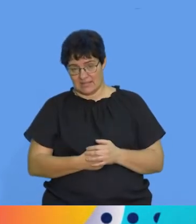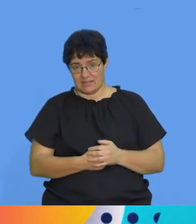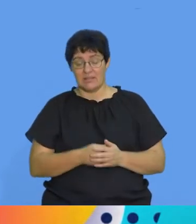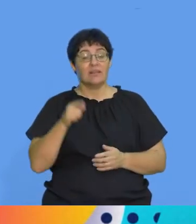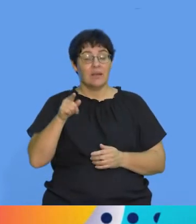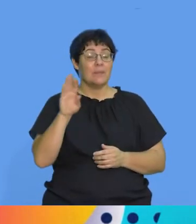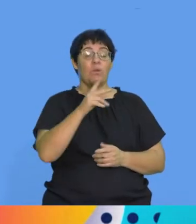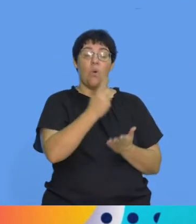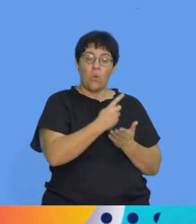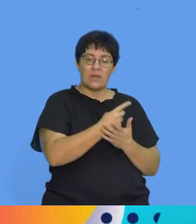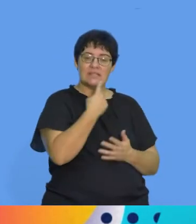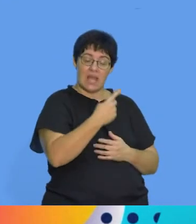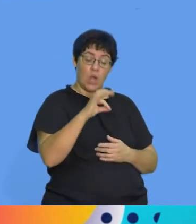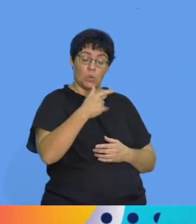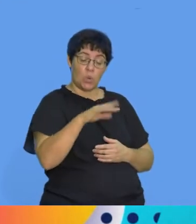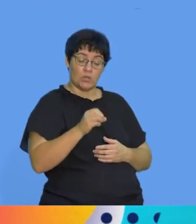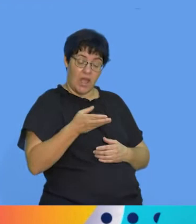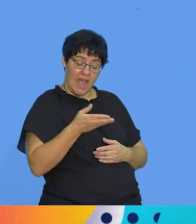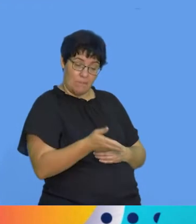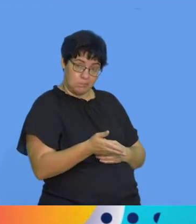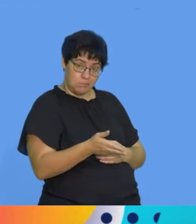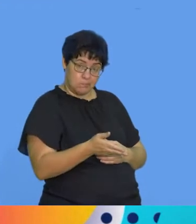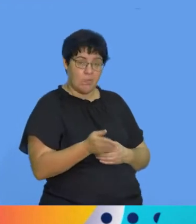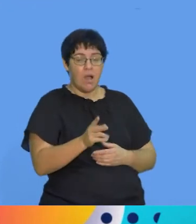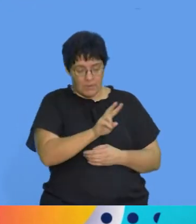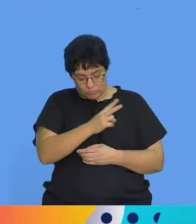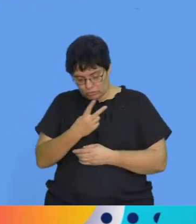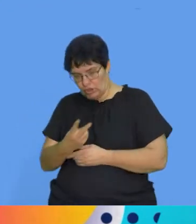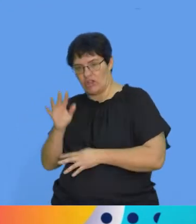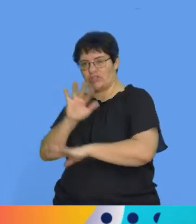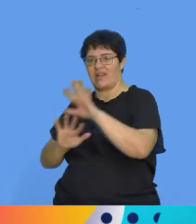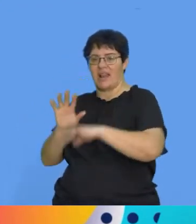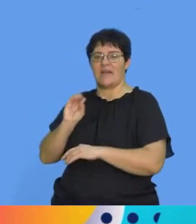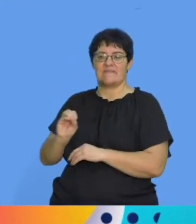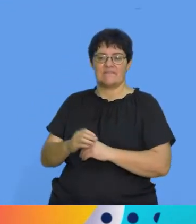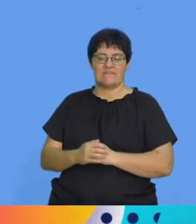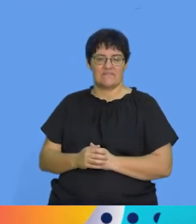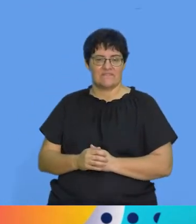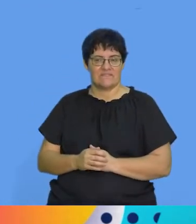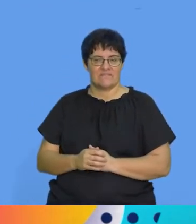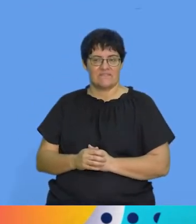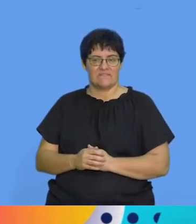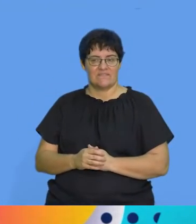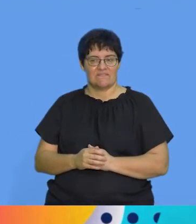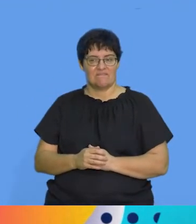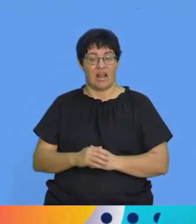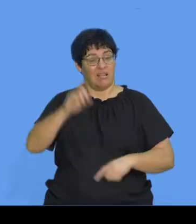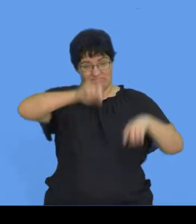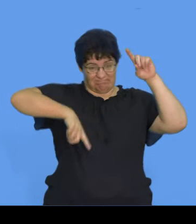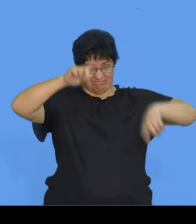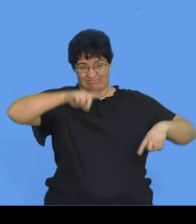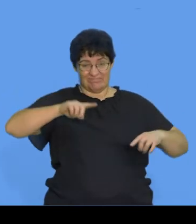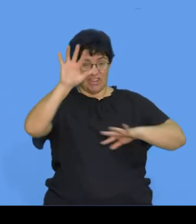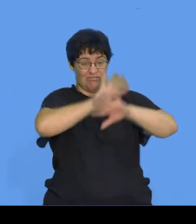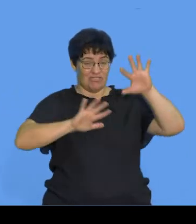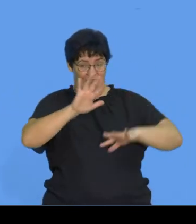solution will always say to you, if there is glucose present, it will change color. And it actually has